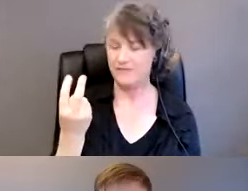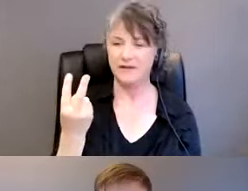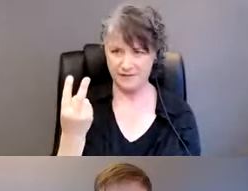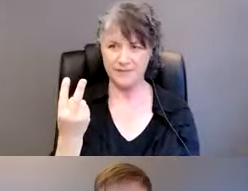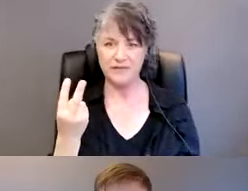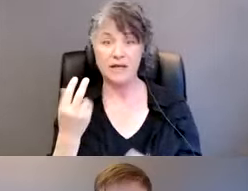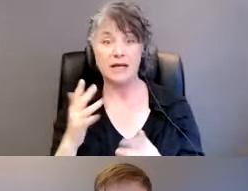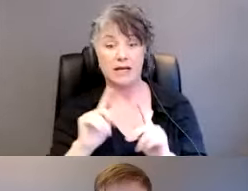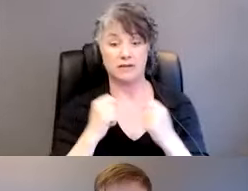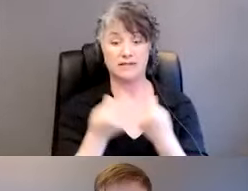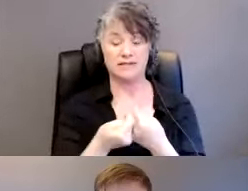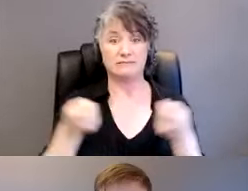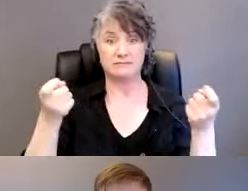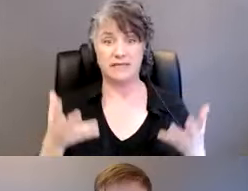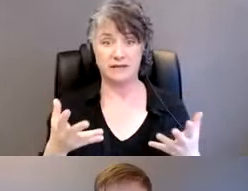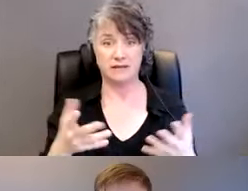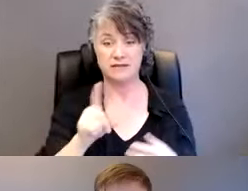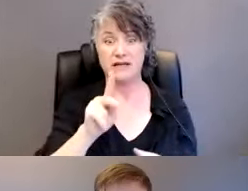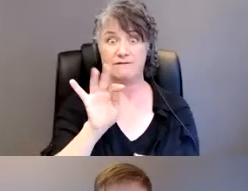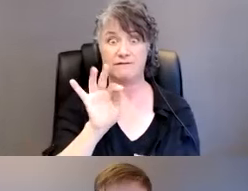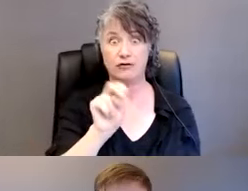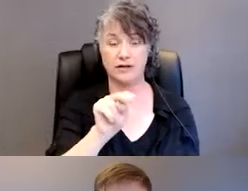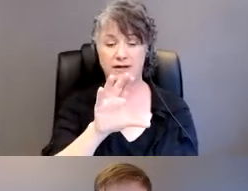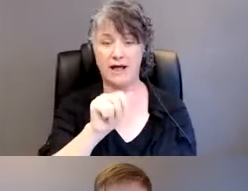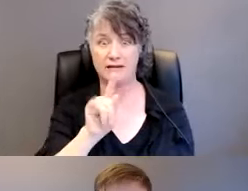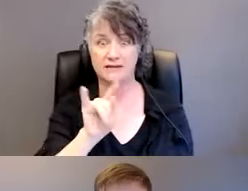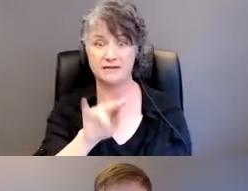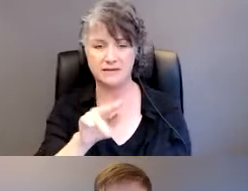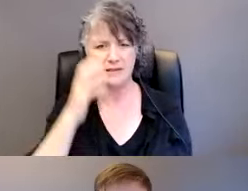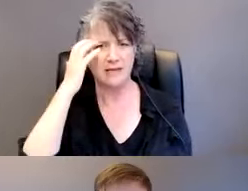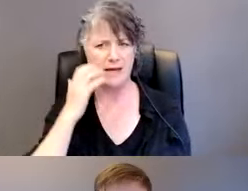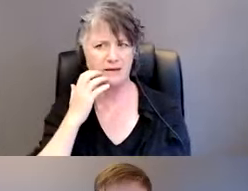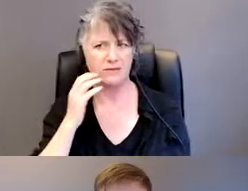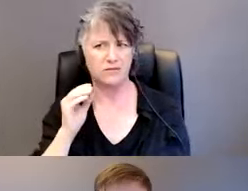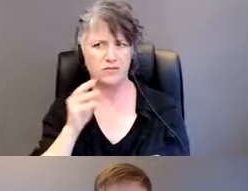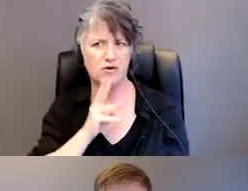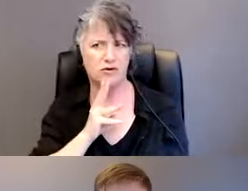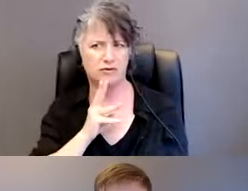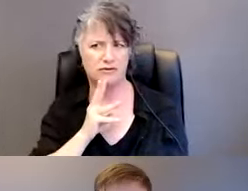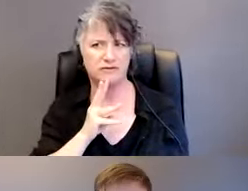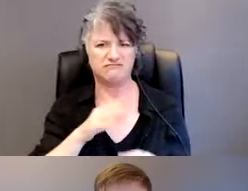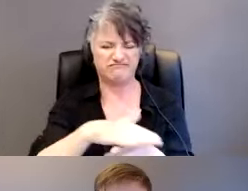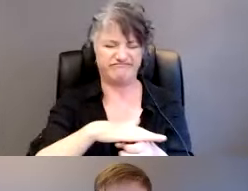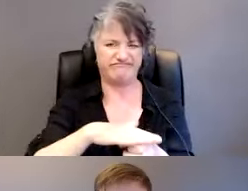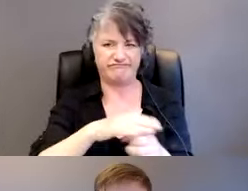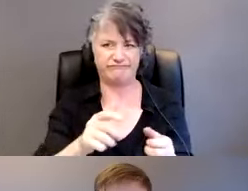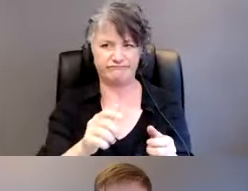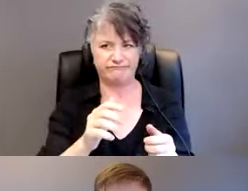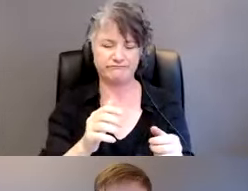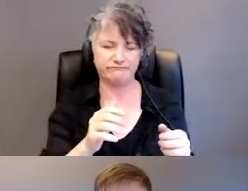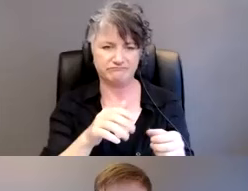at the Dufferin-Caledon Headwaters location. She has many years of experience in navigating patients and